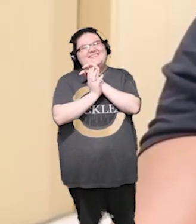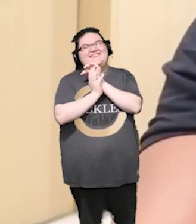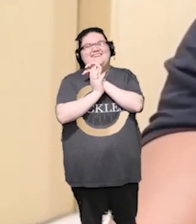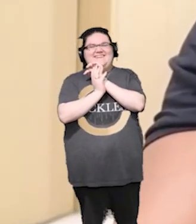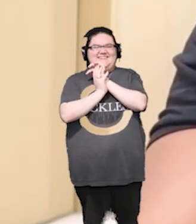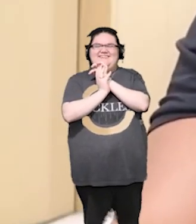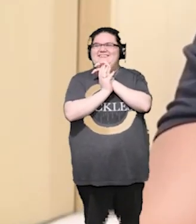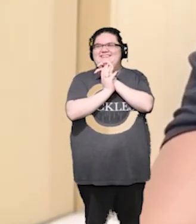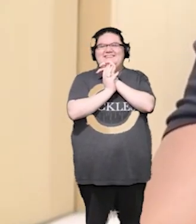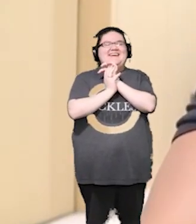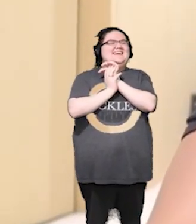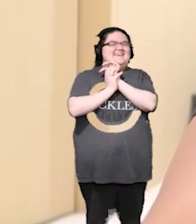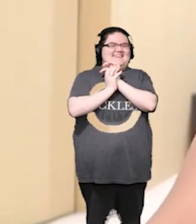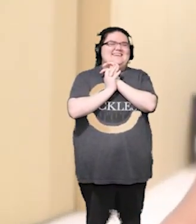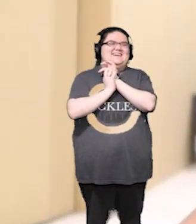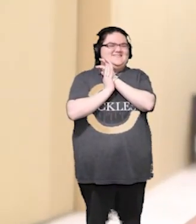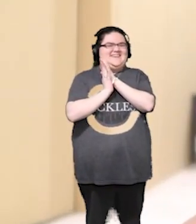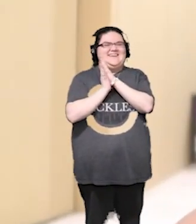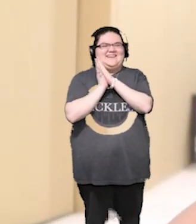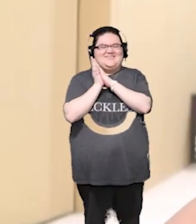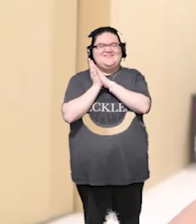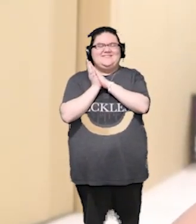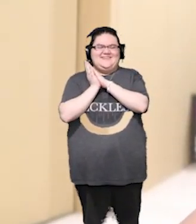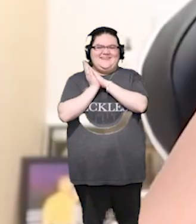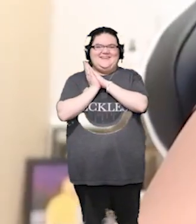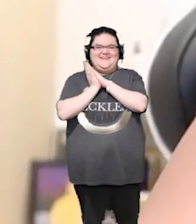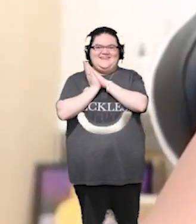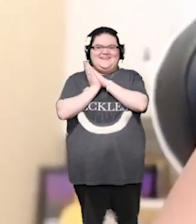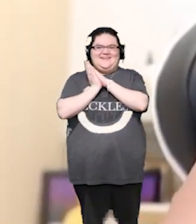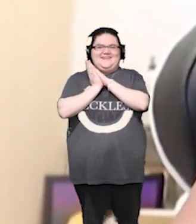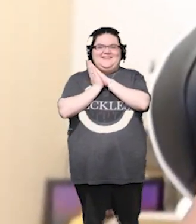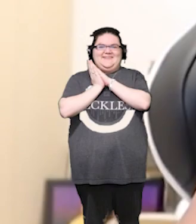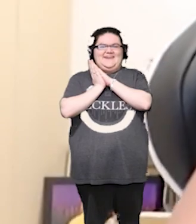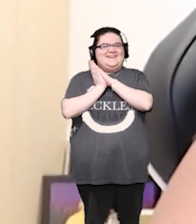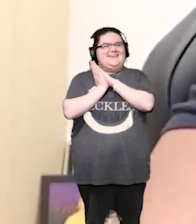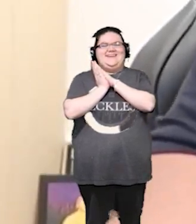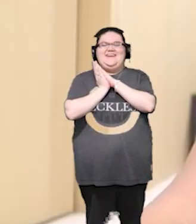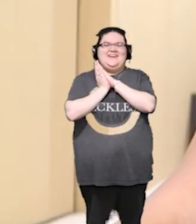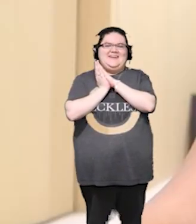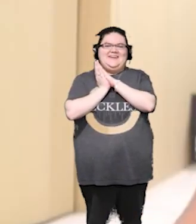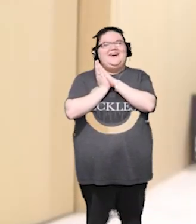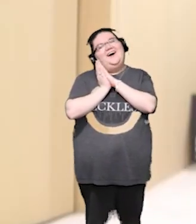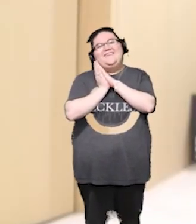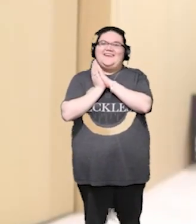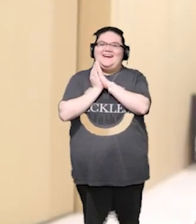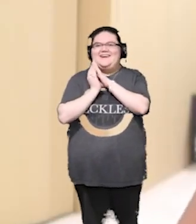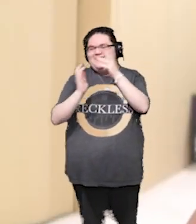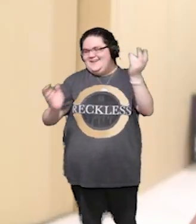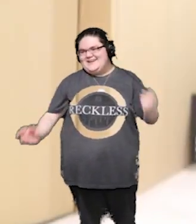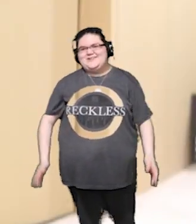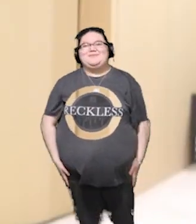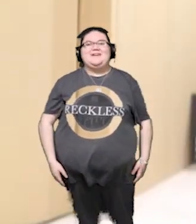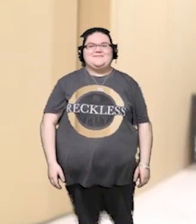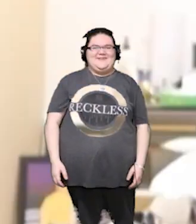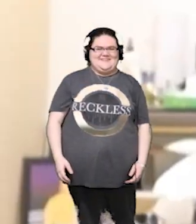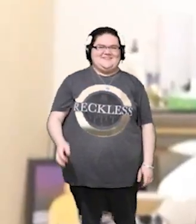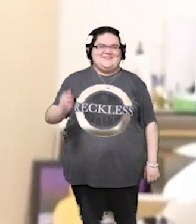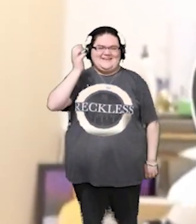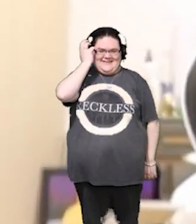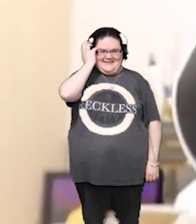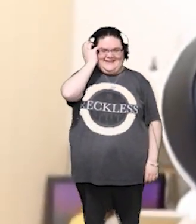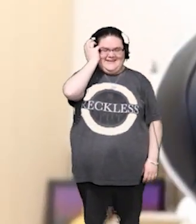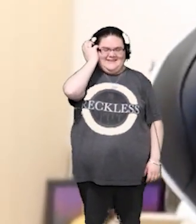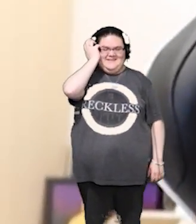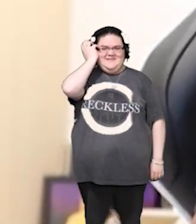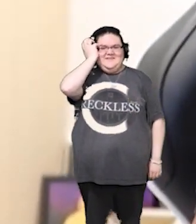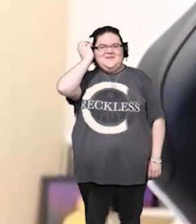Hey, yo, this has been your boy, Kids, LGBT. What a surprise. I laughed. I got surprised from me too, because